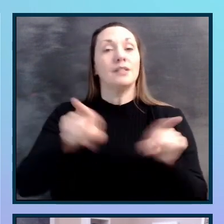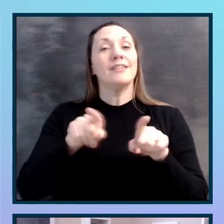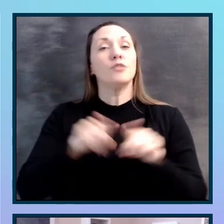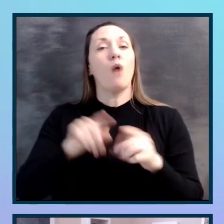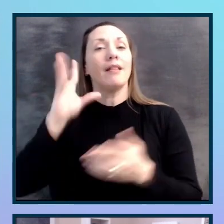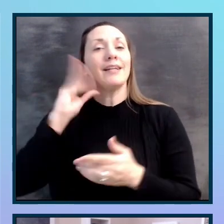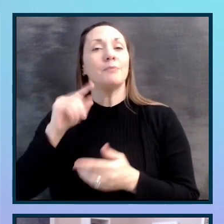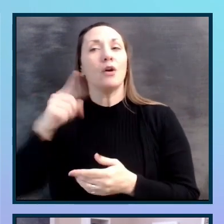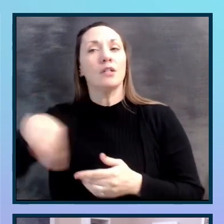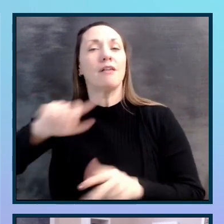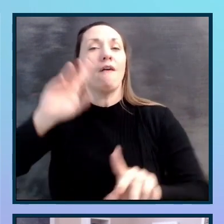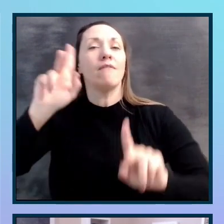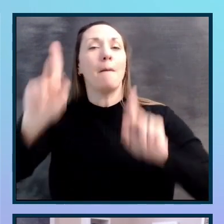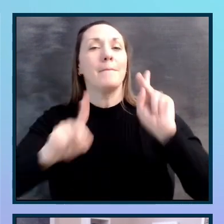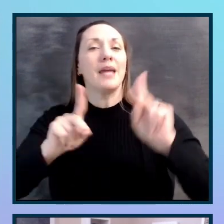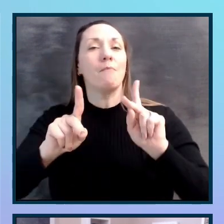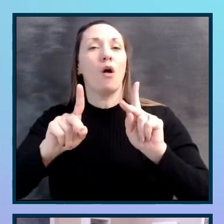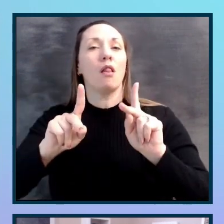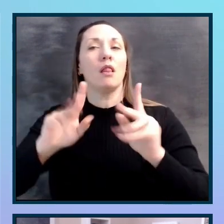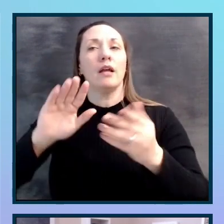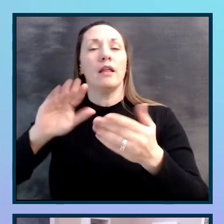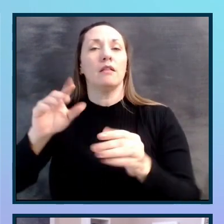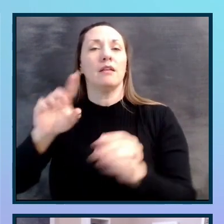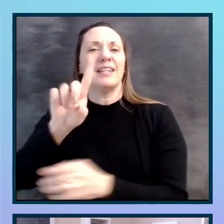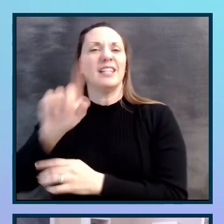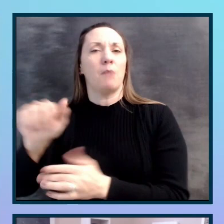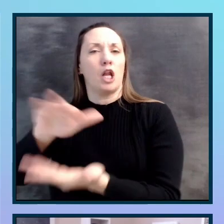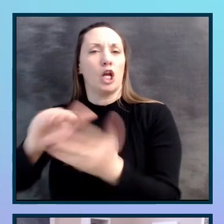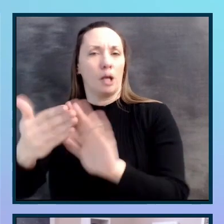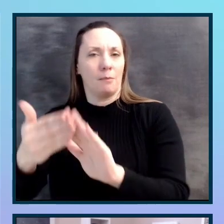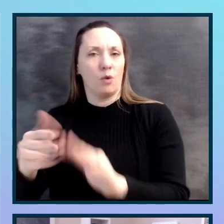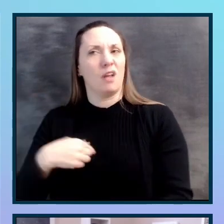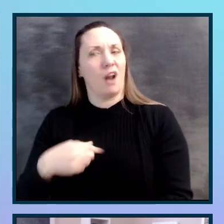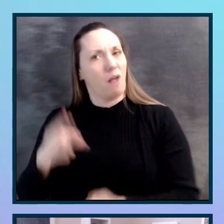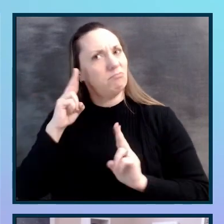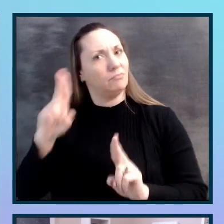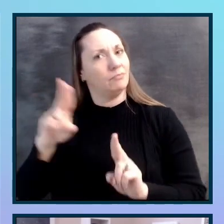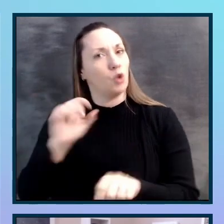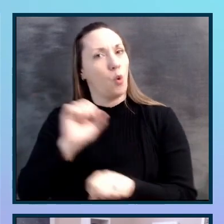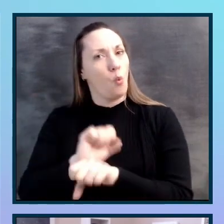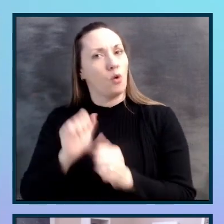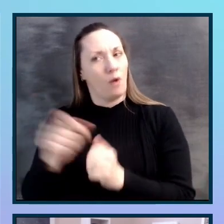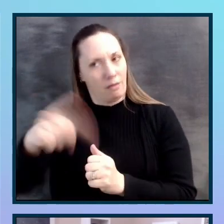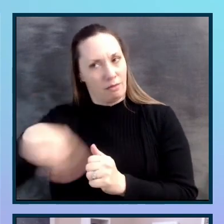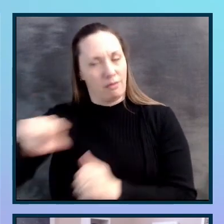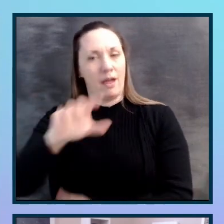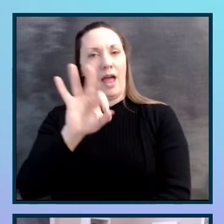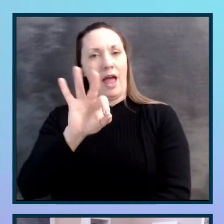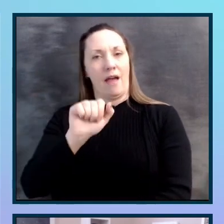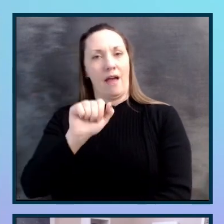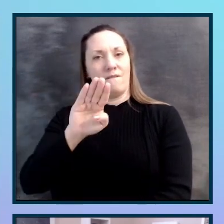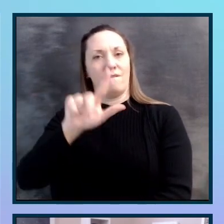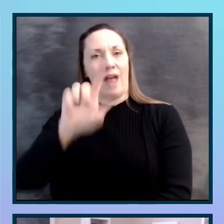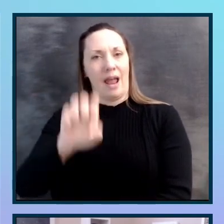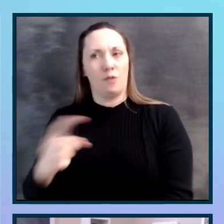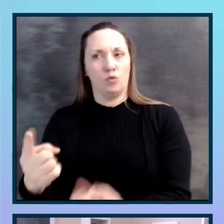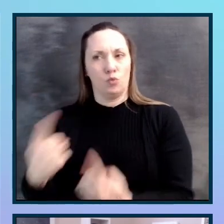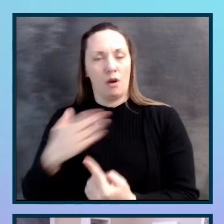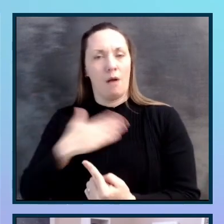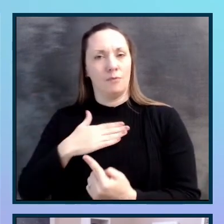community of people with disabilities that I am incredibly privileged to work with at Fable to my talks, and